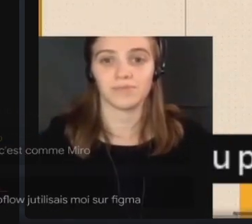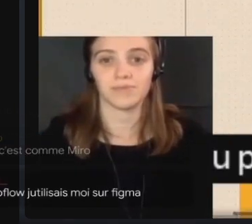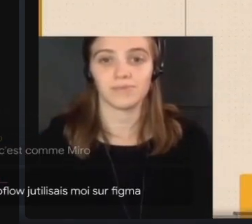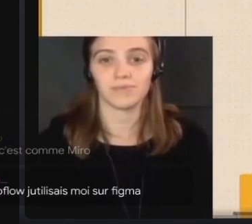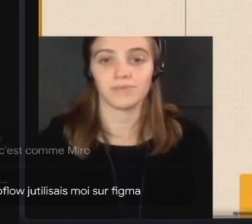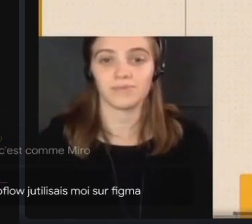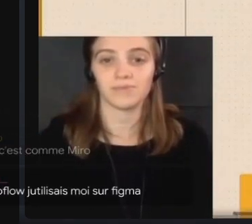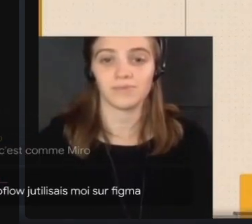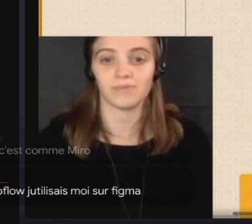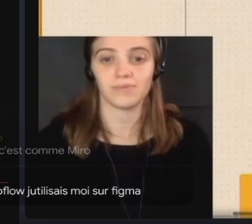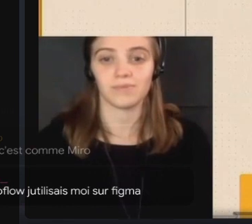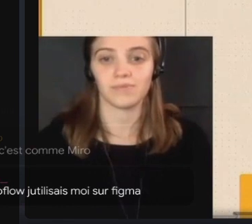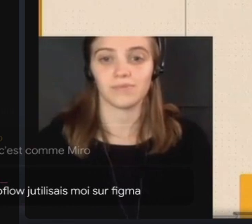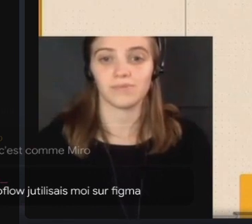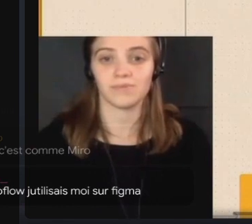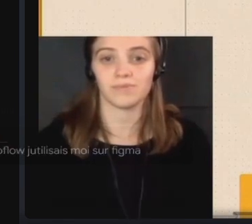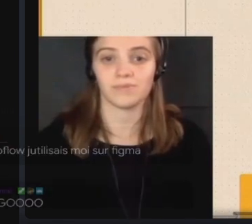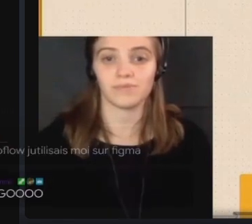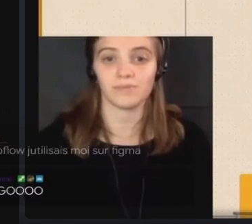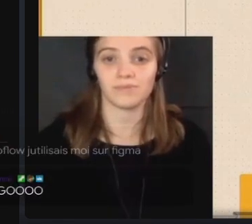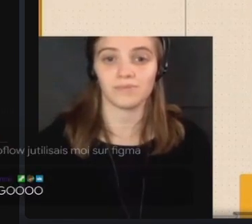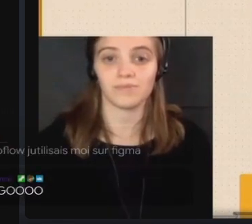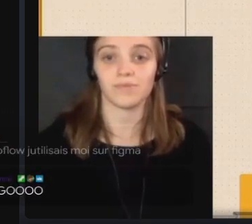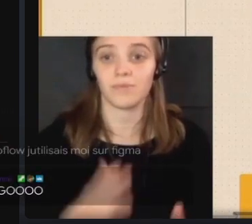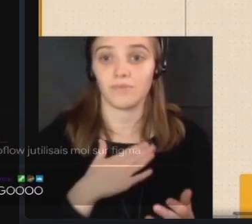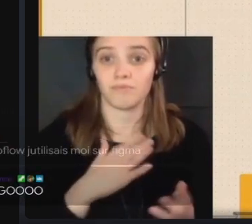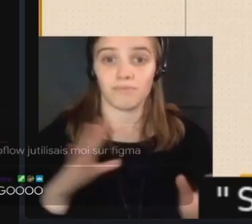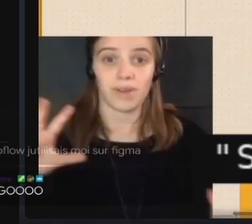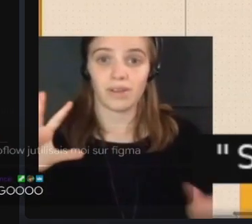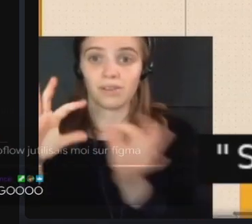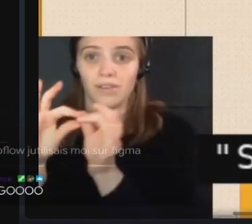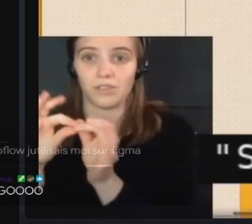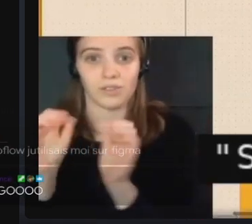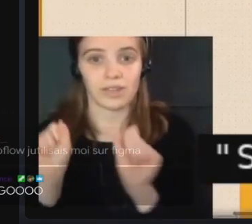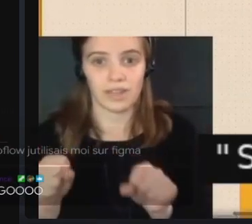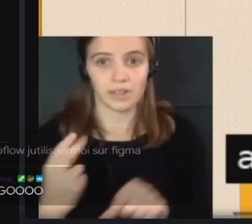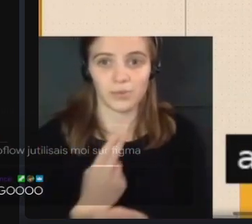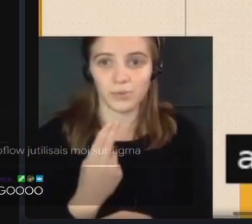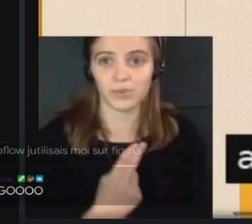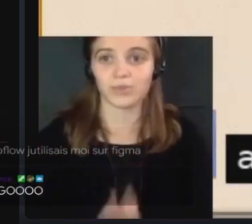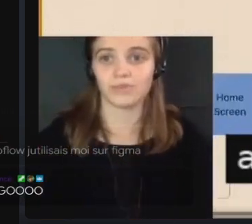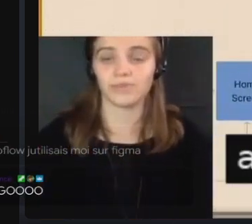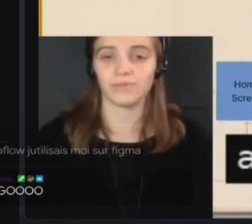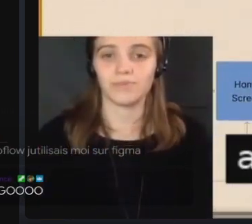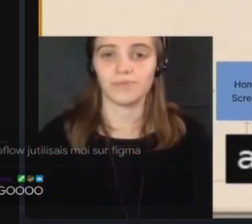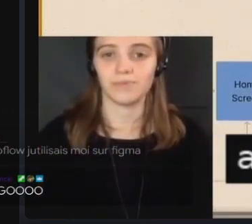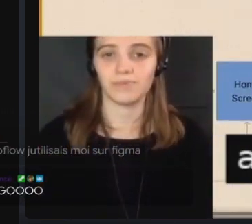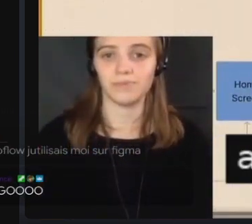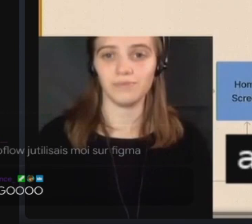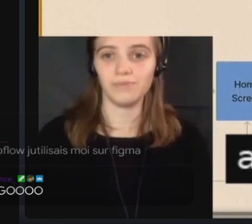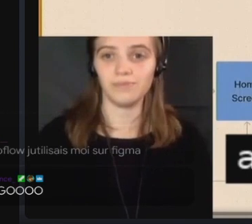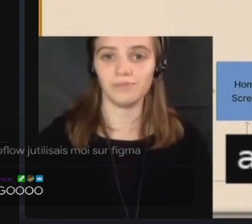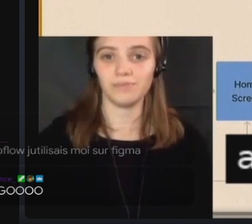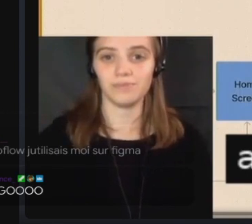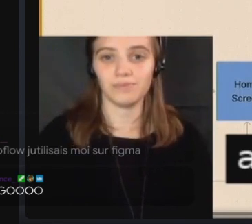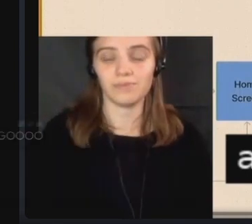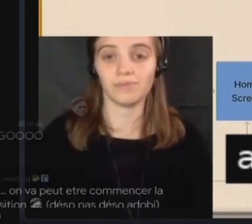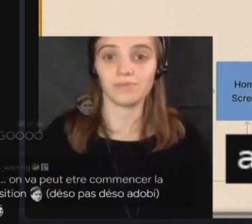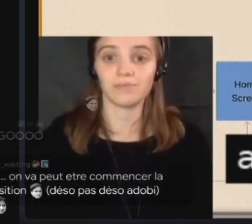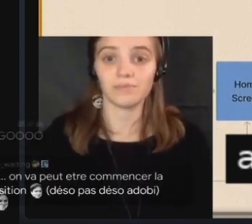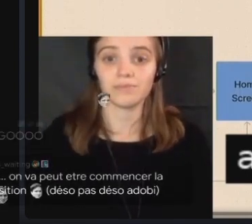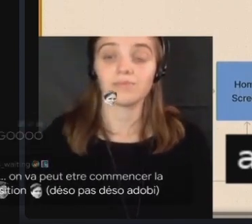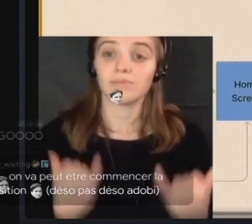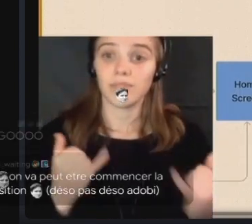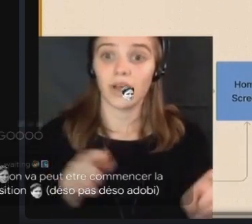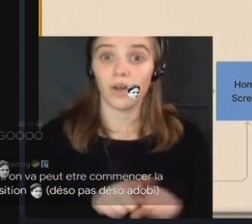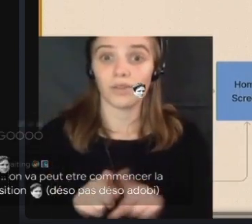le user flow. to connect that up. And now I can also, if I want to,